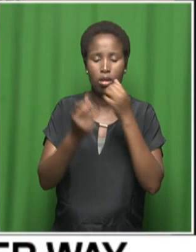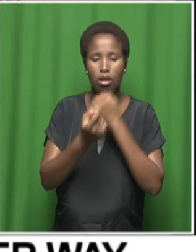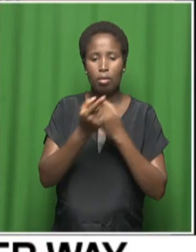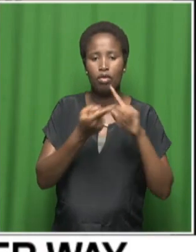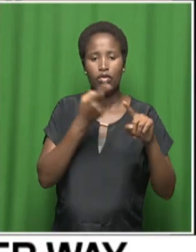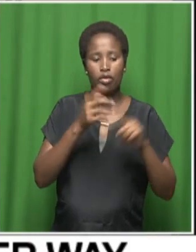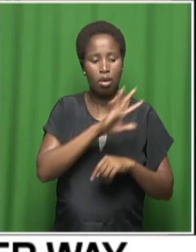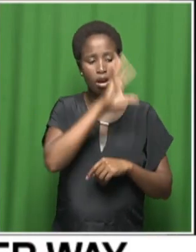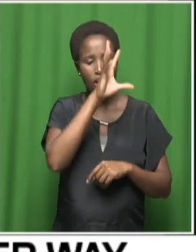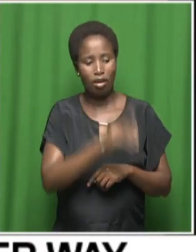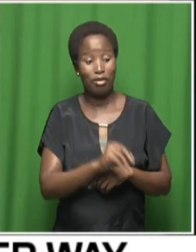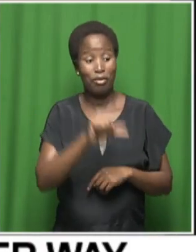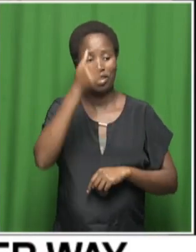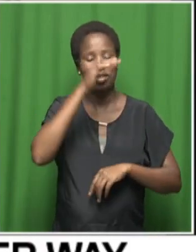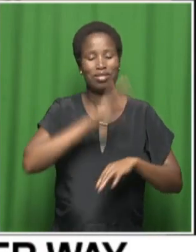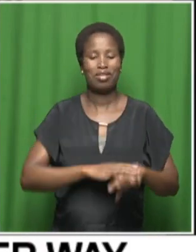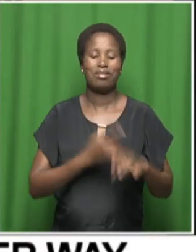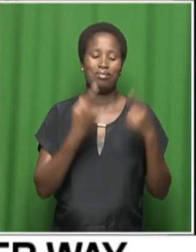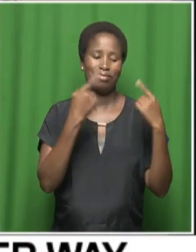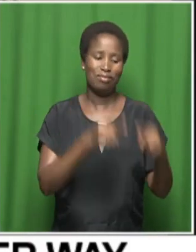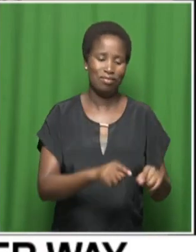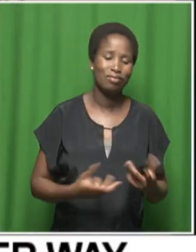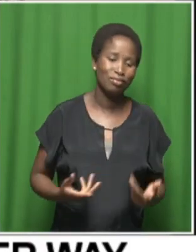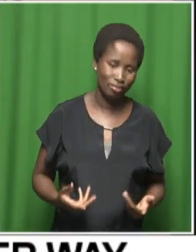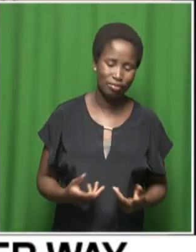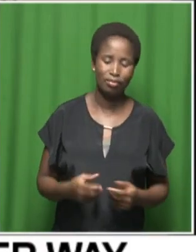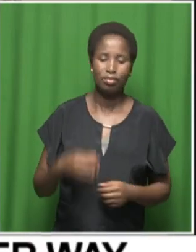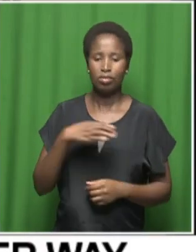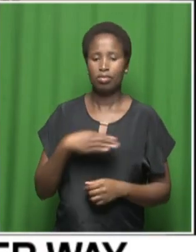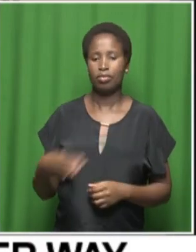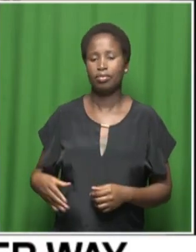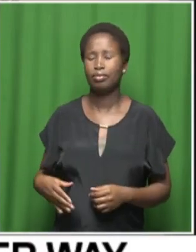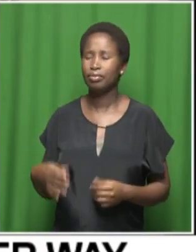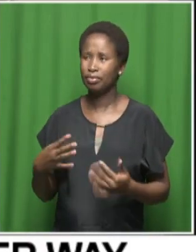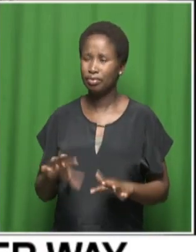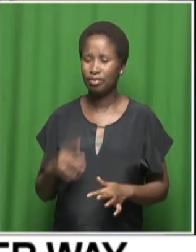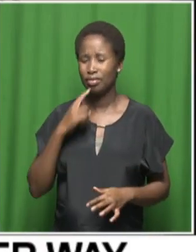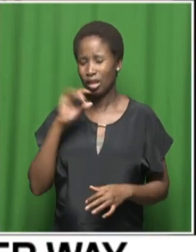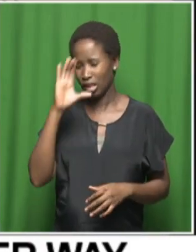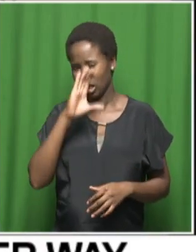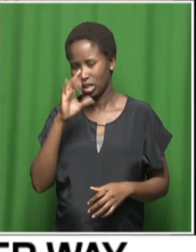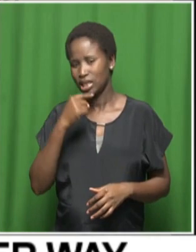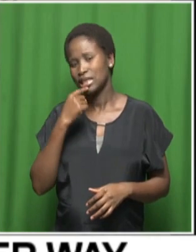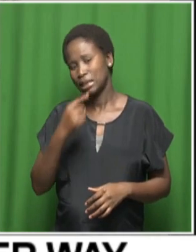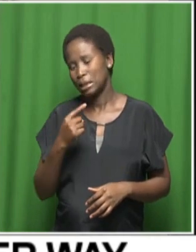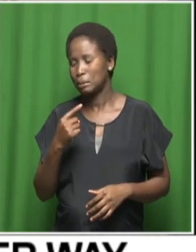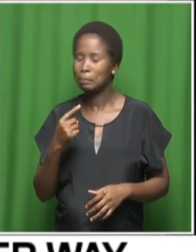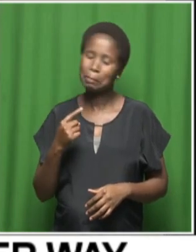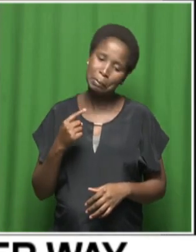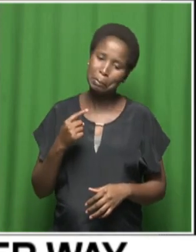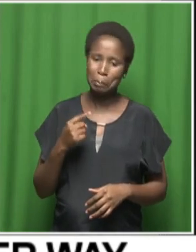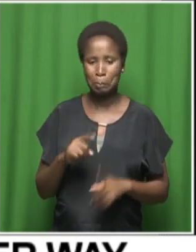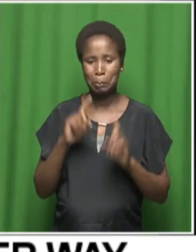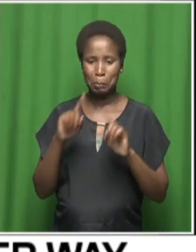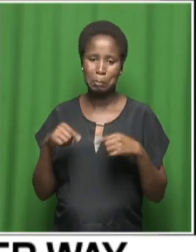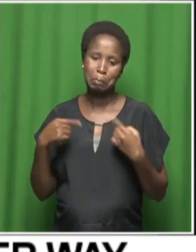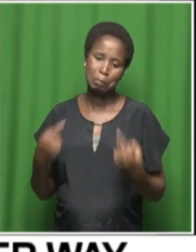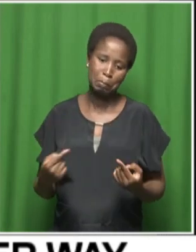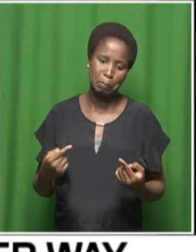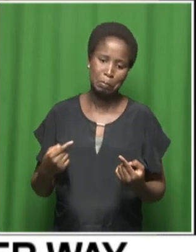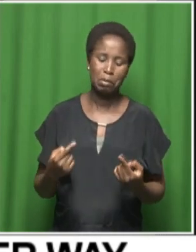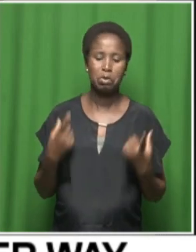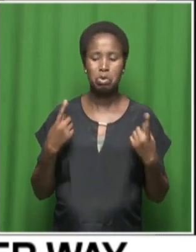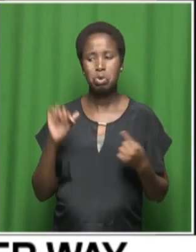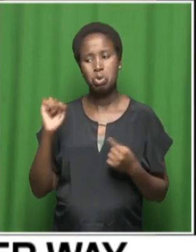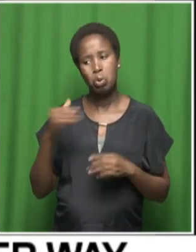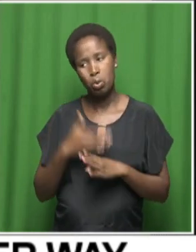for the first time. The president, there was some speculation a few days ago that he might not be doing his usual sort of diary